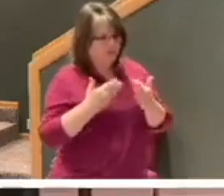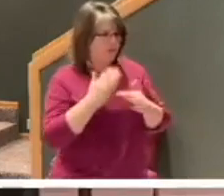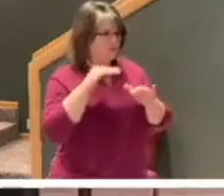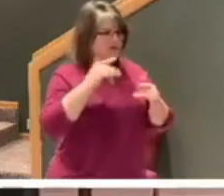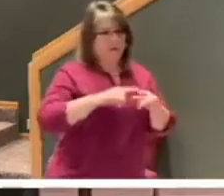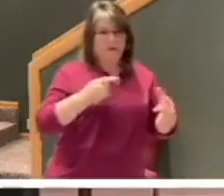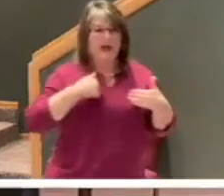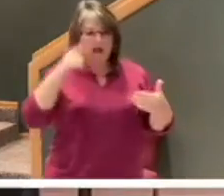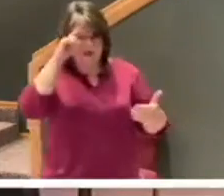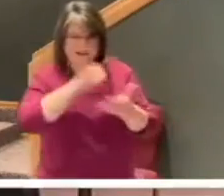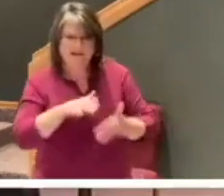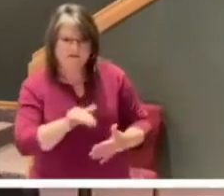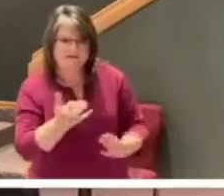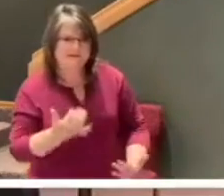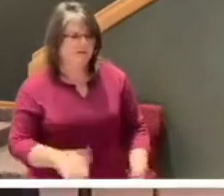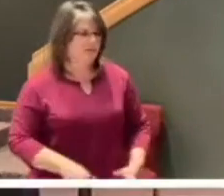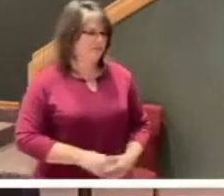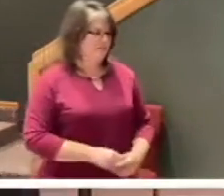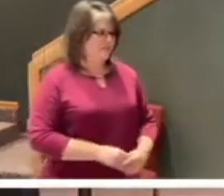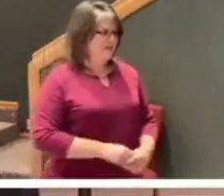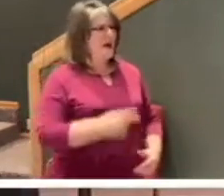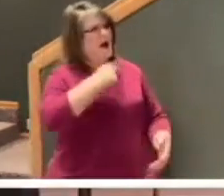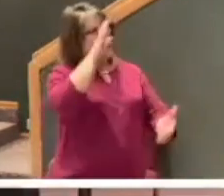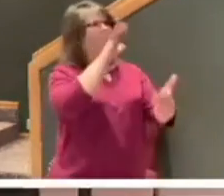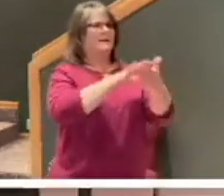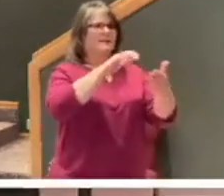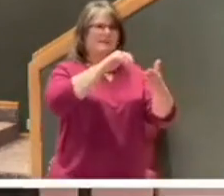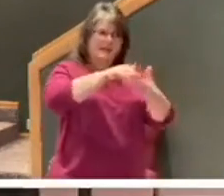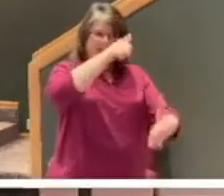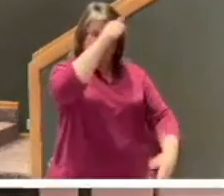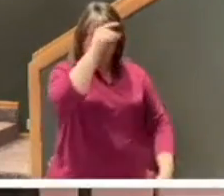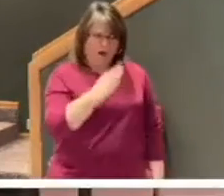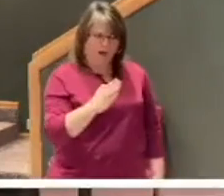have beliefs. I believe in God.